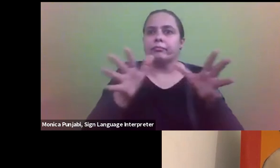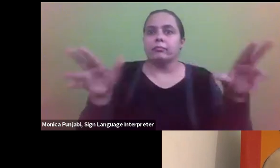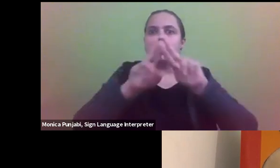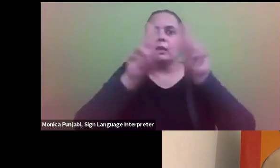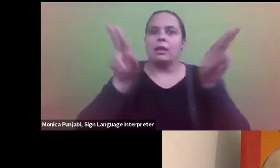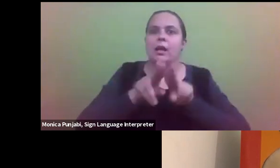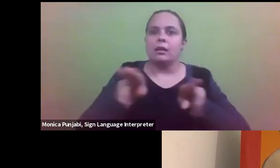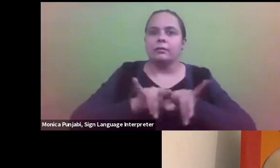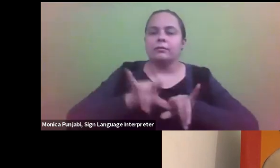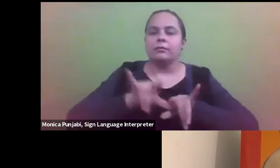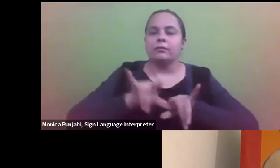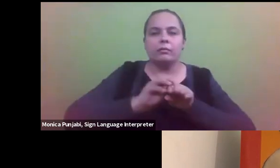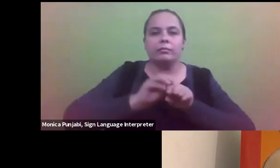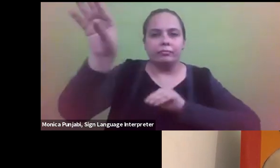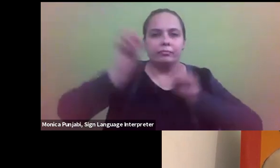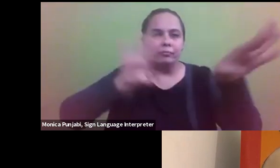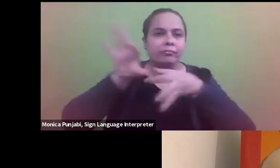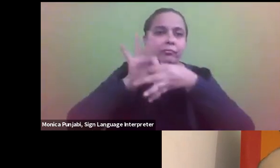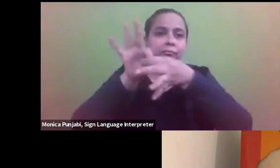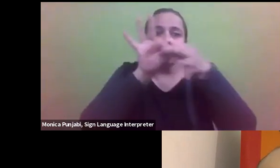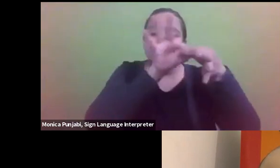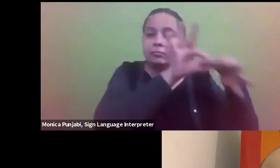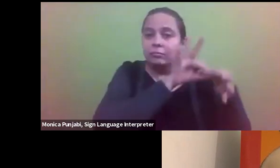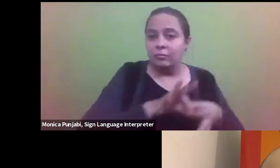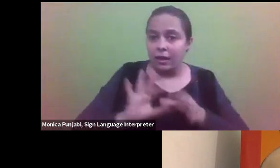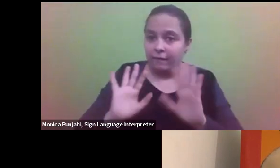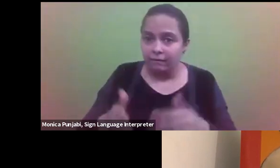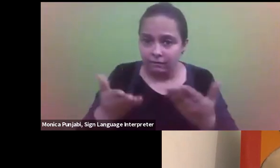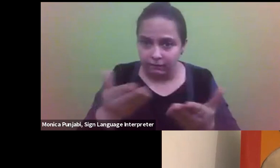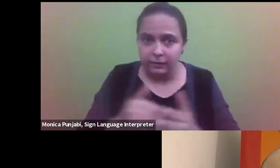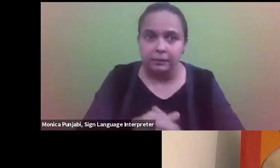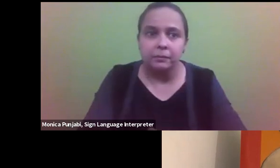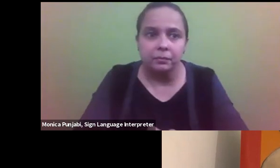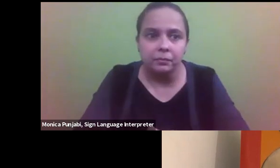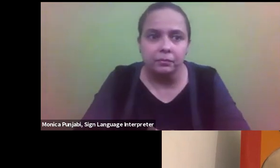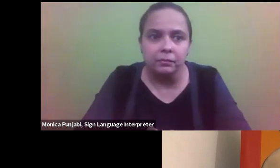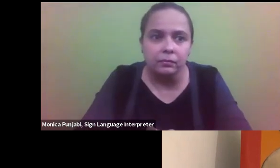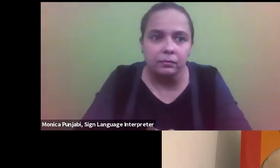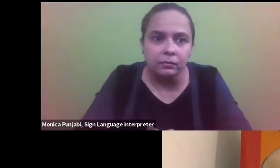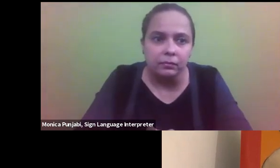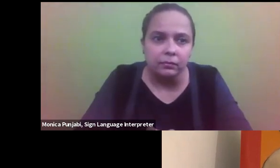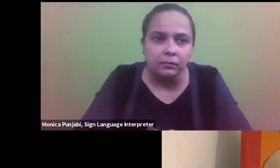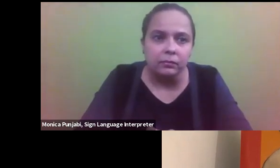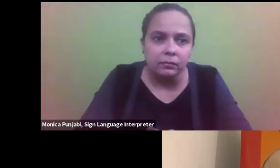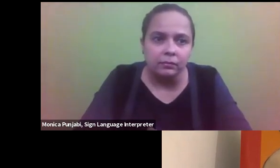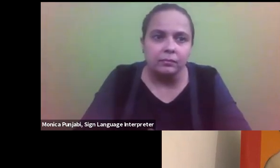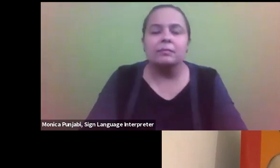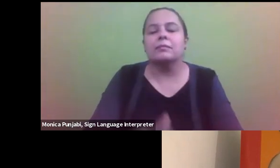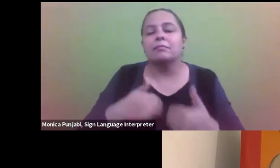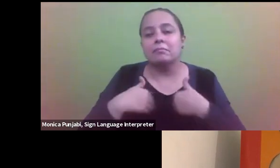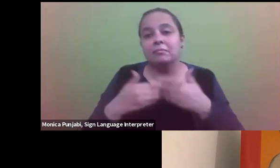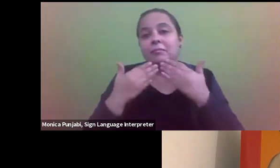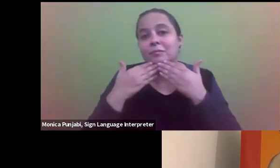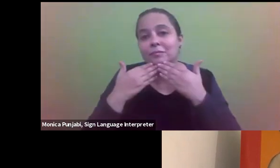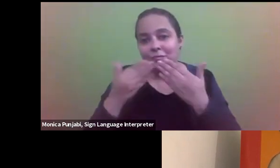me, and I would like to explore that a little bit more. So not to belabor on Kanishka, thank you again.